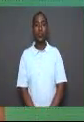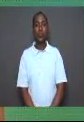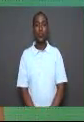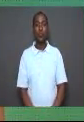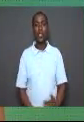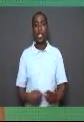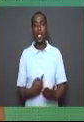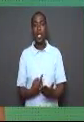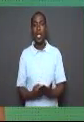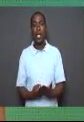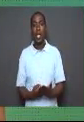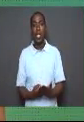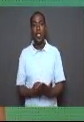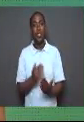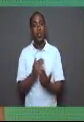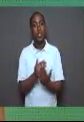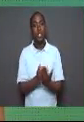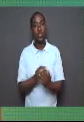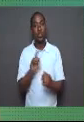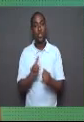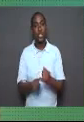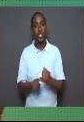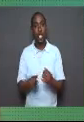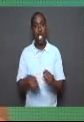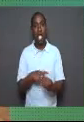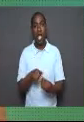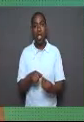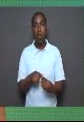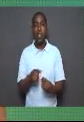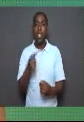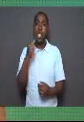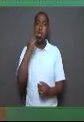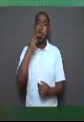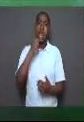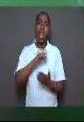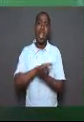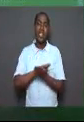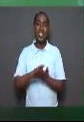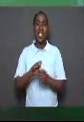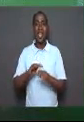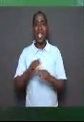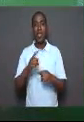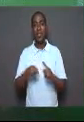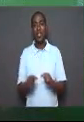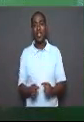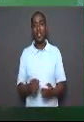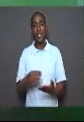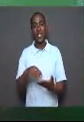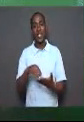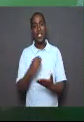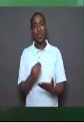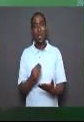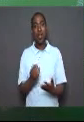This brings us to the end of our lesson on oral hygiene. We learned about